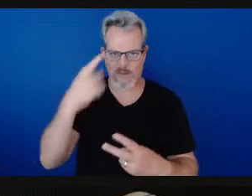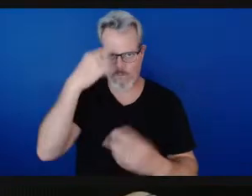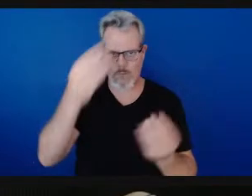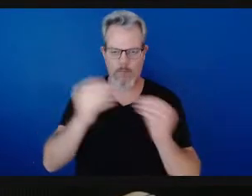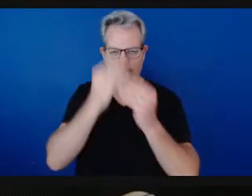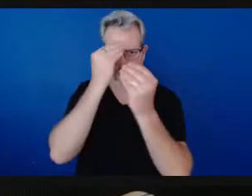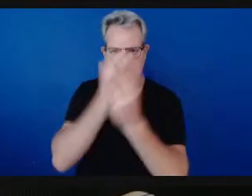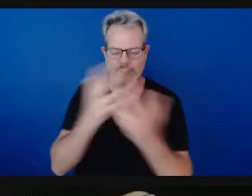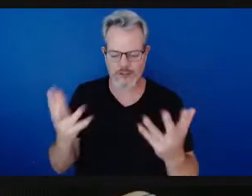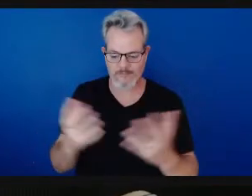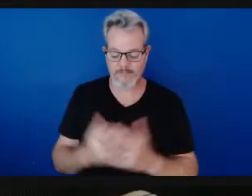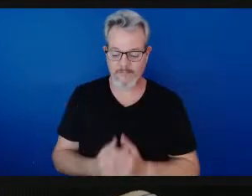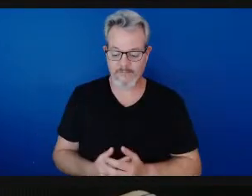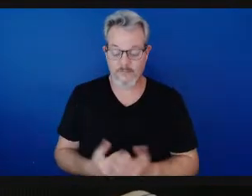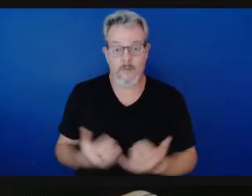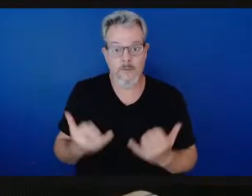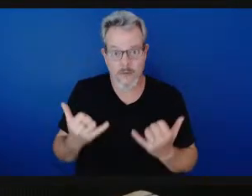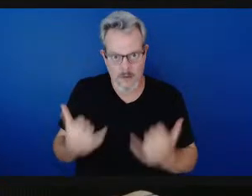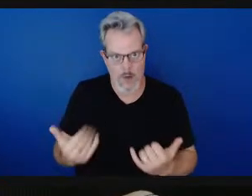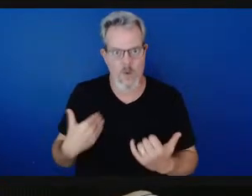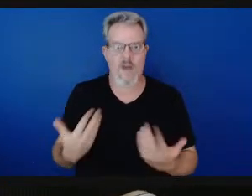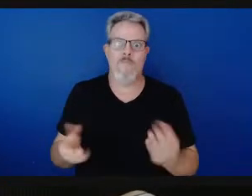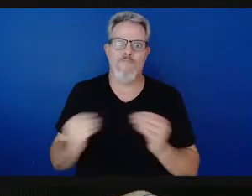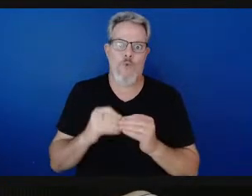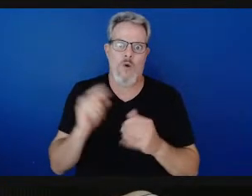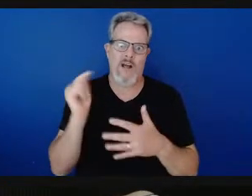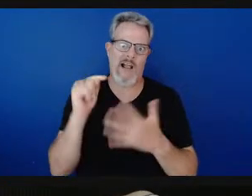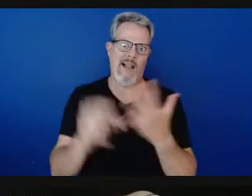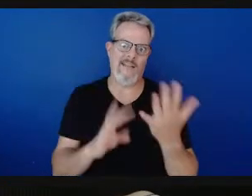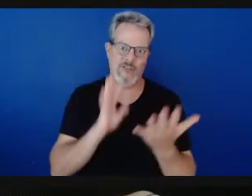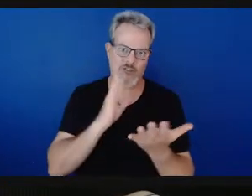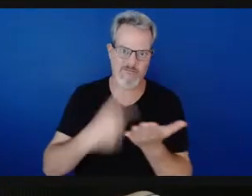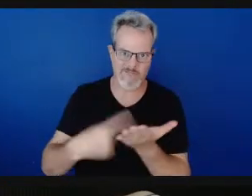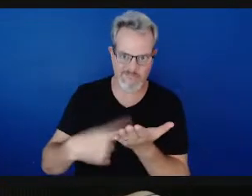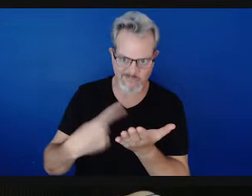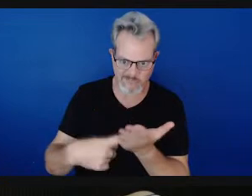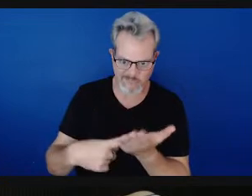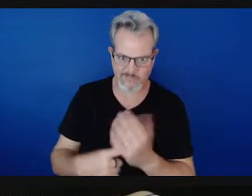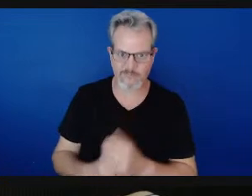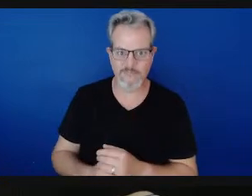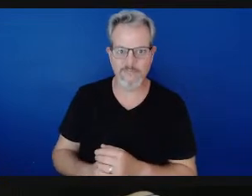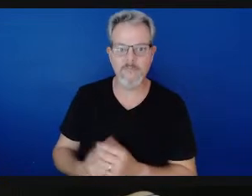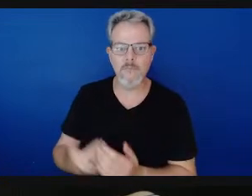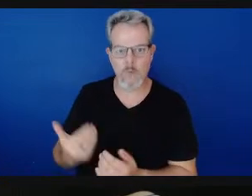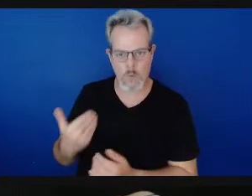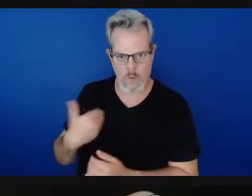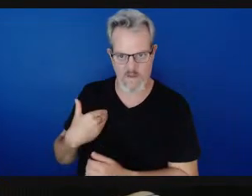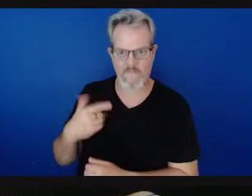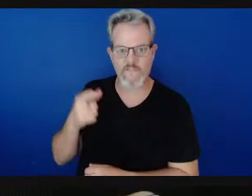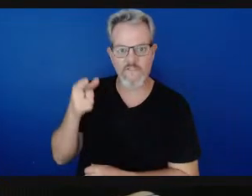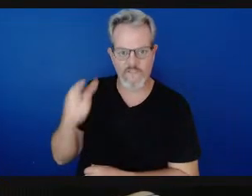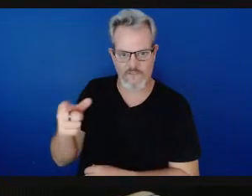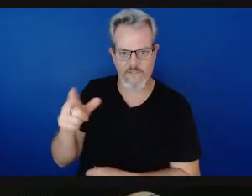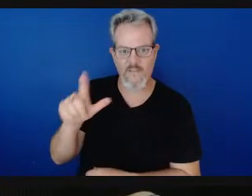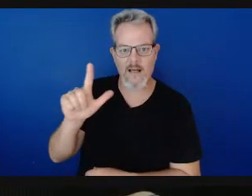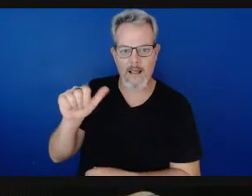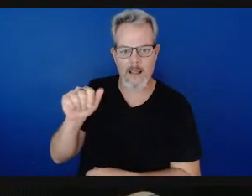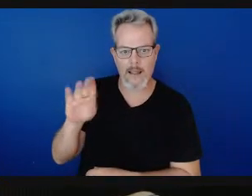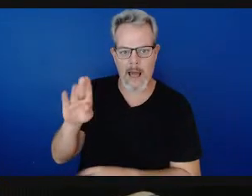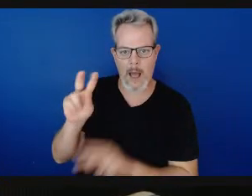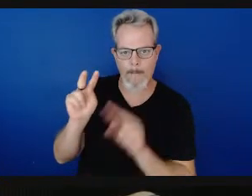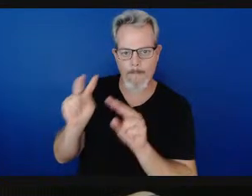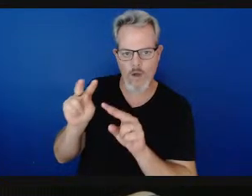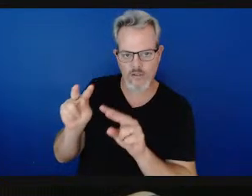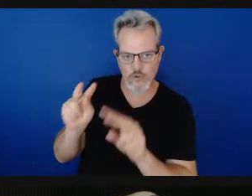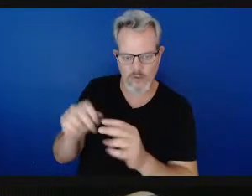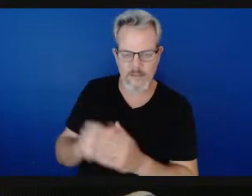now we'll keep it moving because we have a lot to get through, and we'll pivot here to our live monitoring segment of the